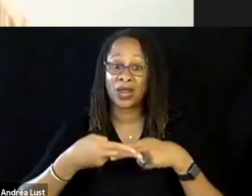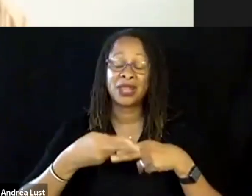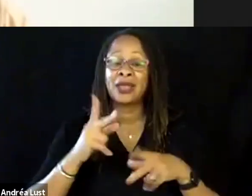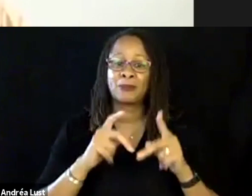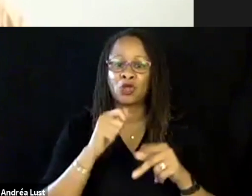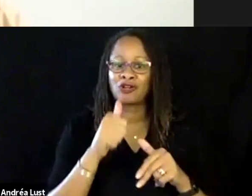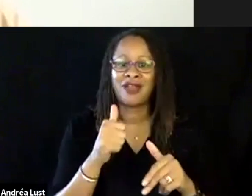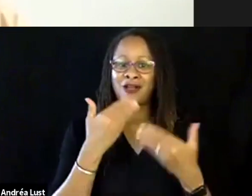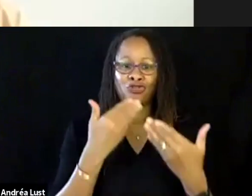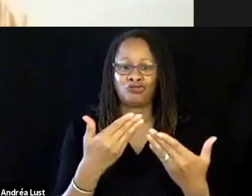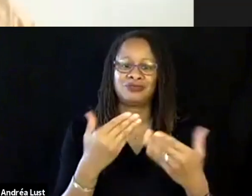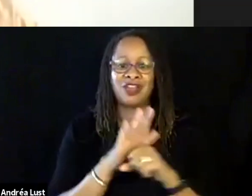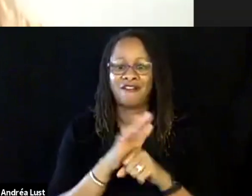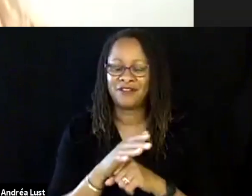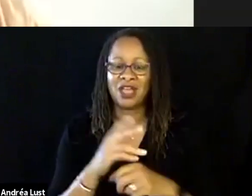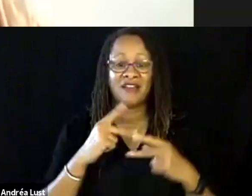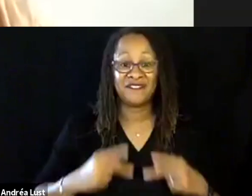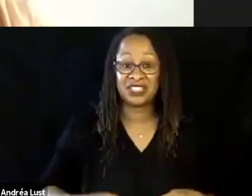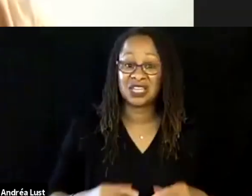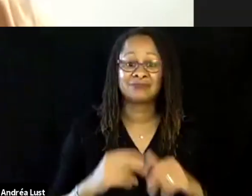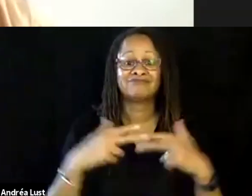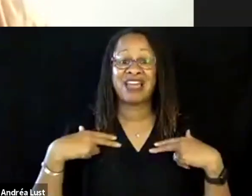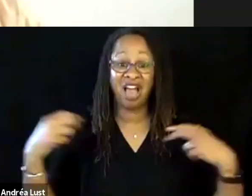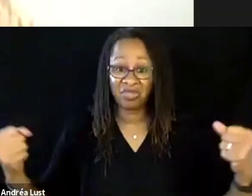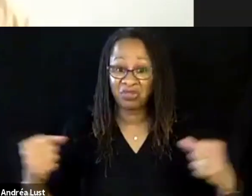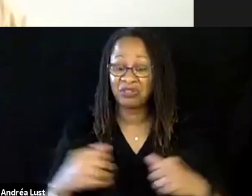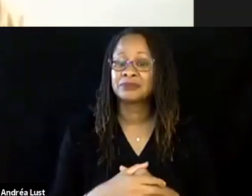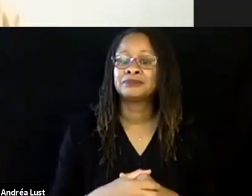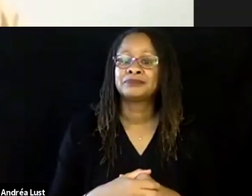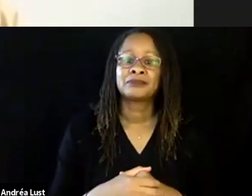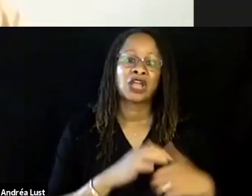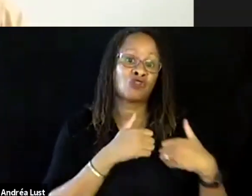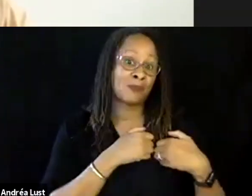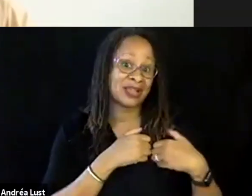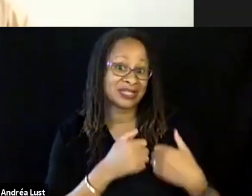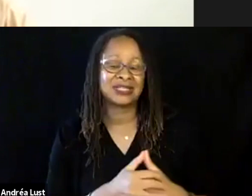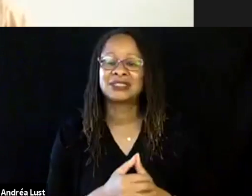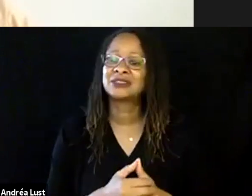inferior, physically, health-wise, romantically,